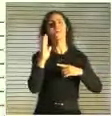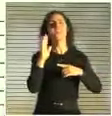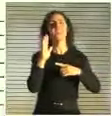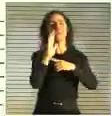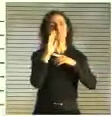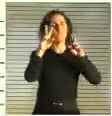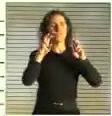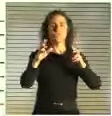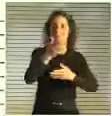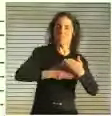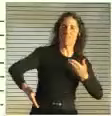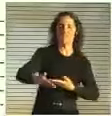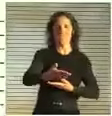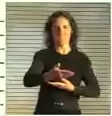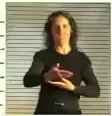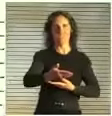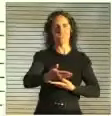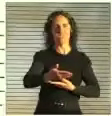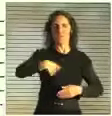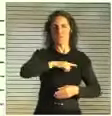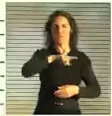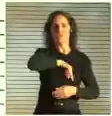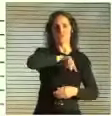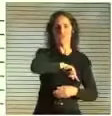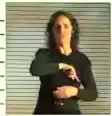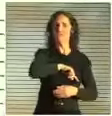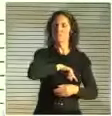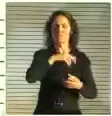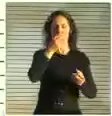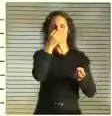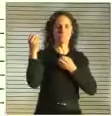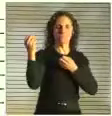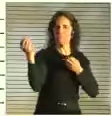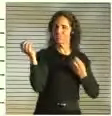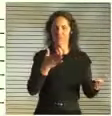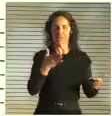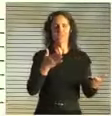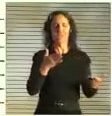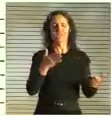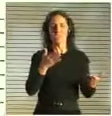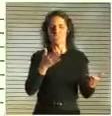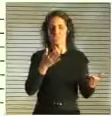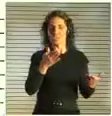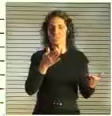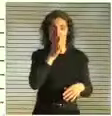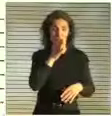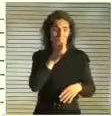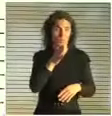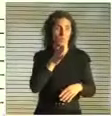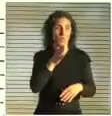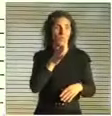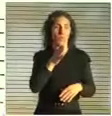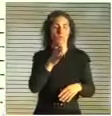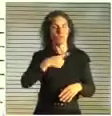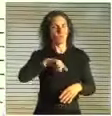welcome. We feel very welcome and honored to be part of this conversation. As the first panel really talked about the destination